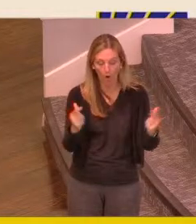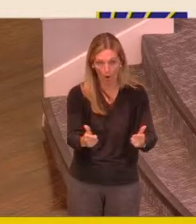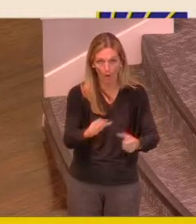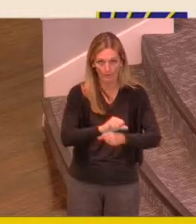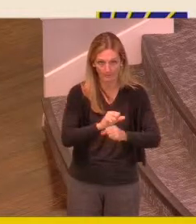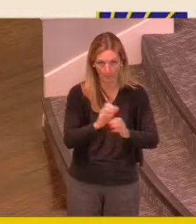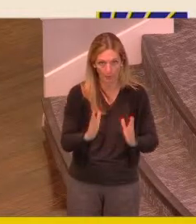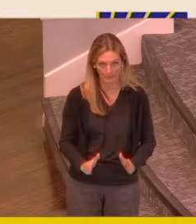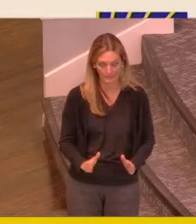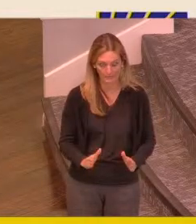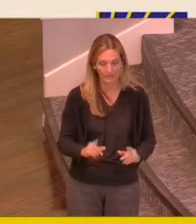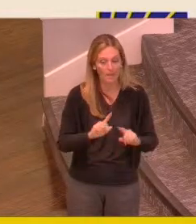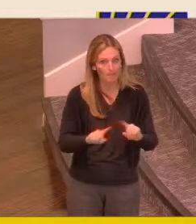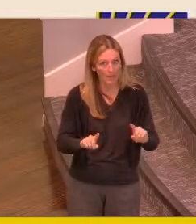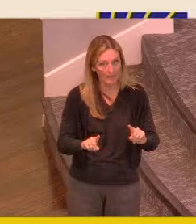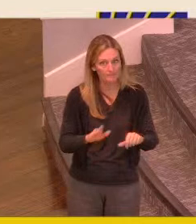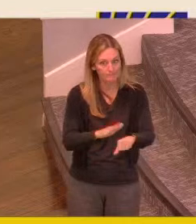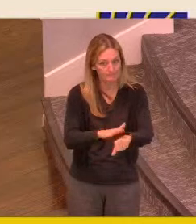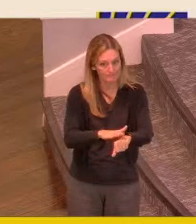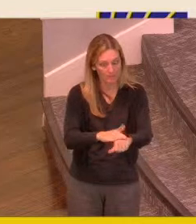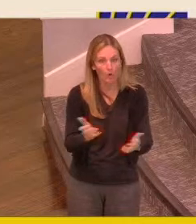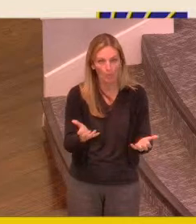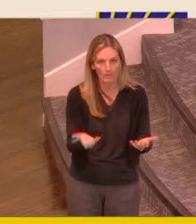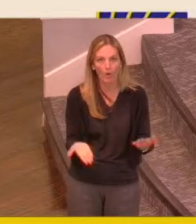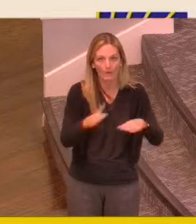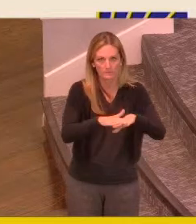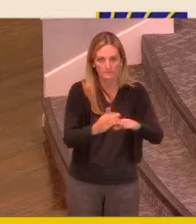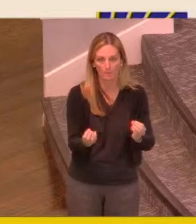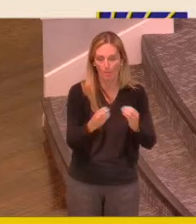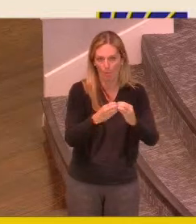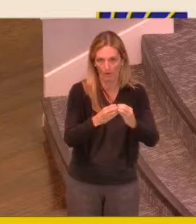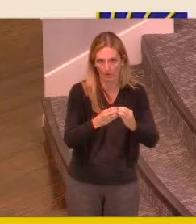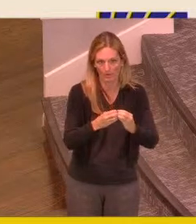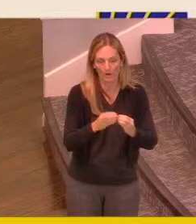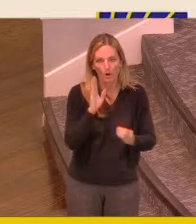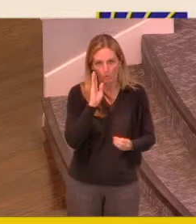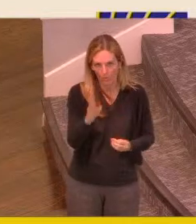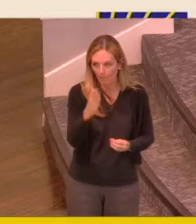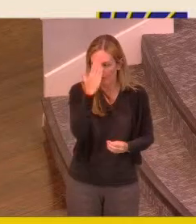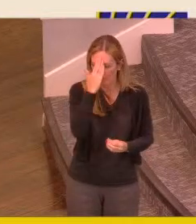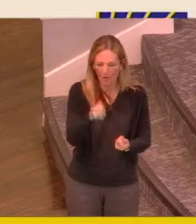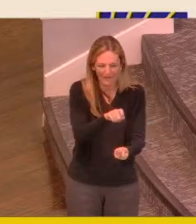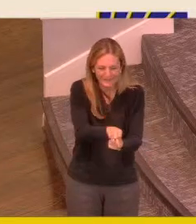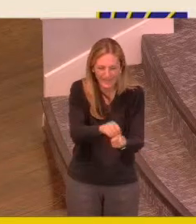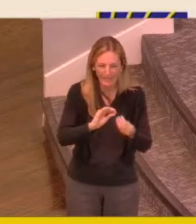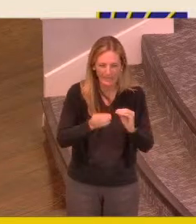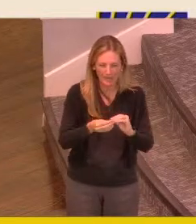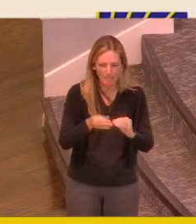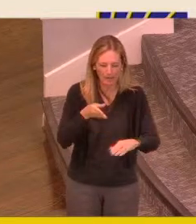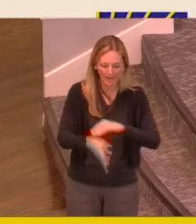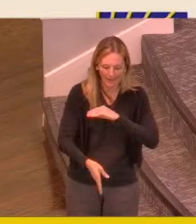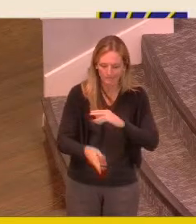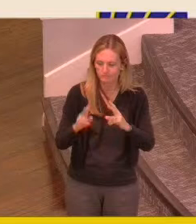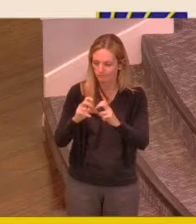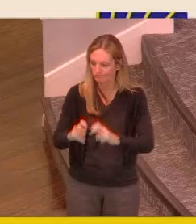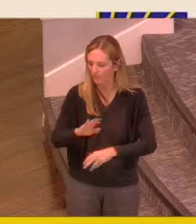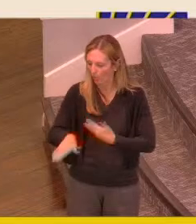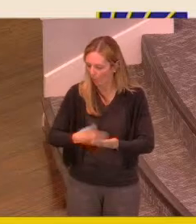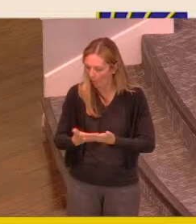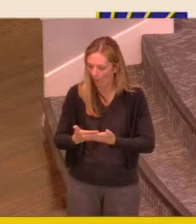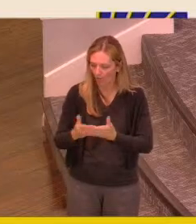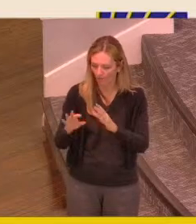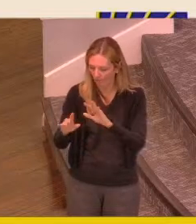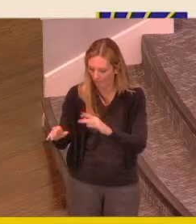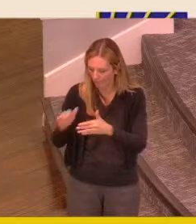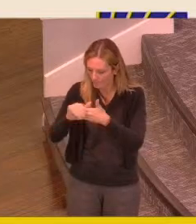have the desire to do more. We'll know how much that is once we finish analyzing all of those numbers. Byron